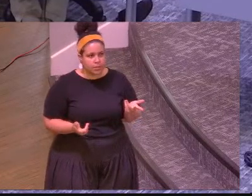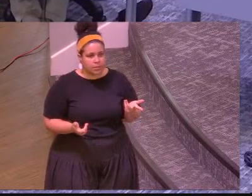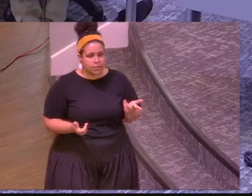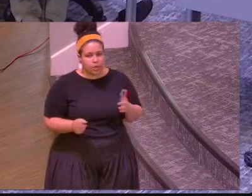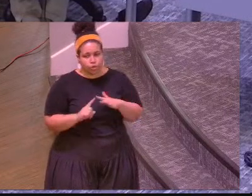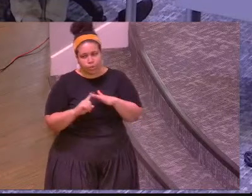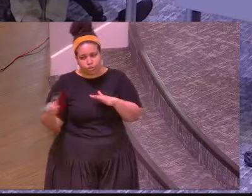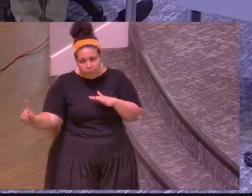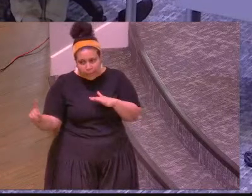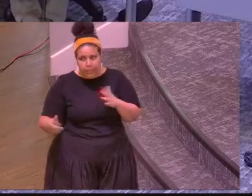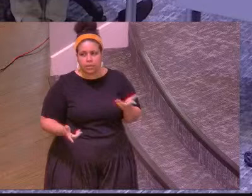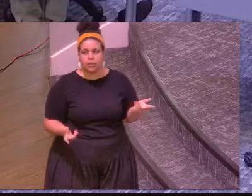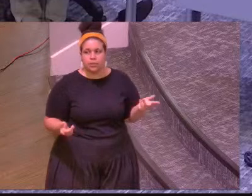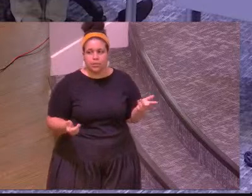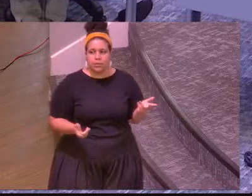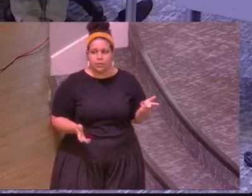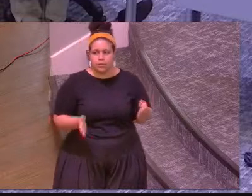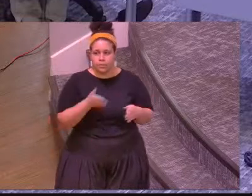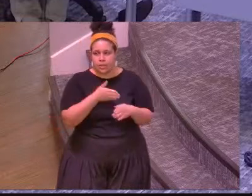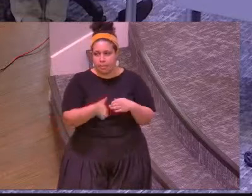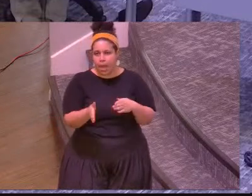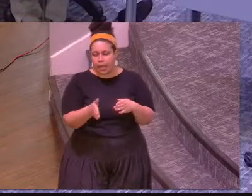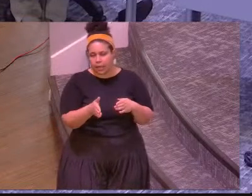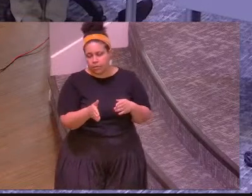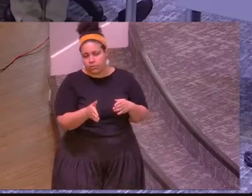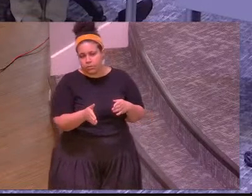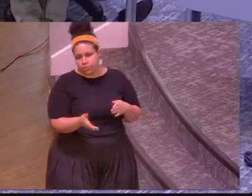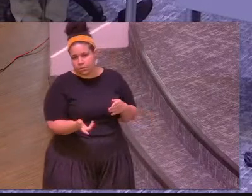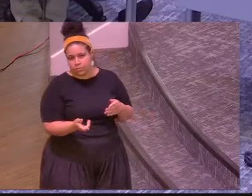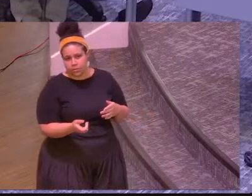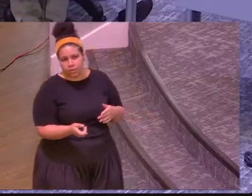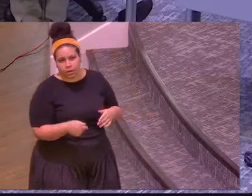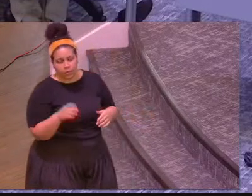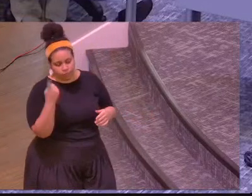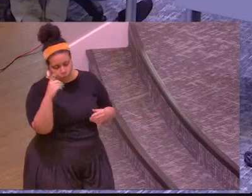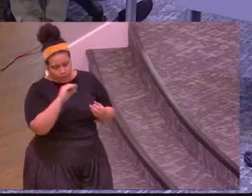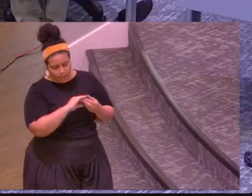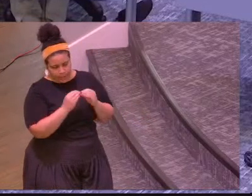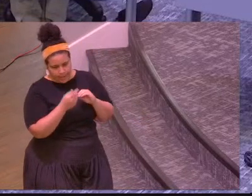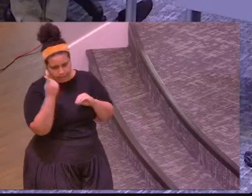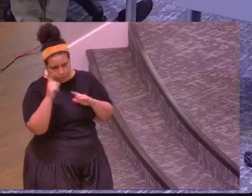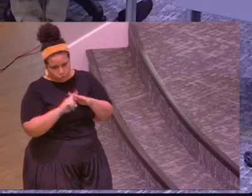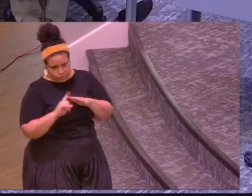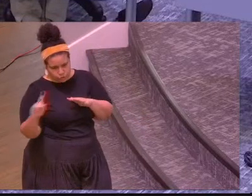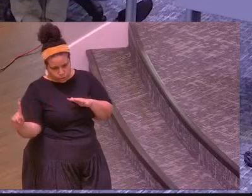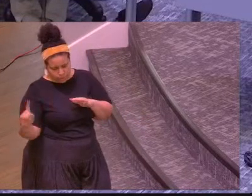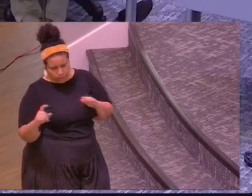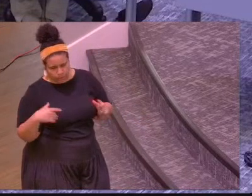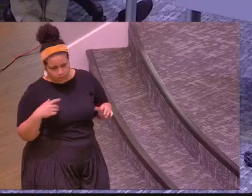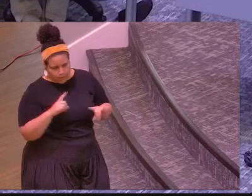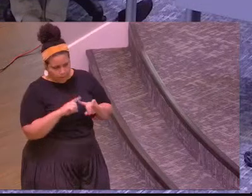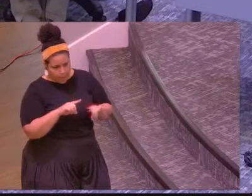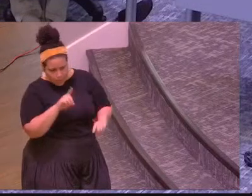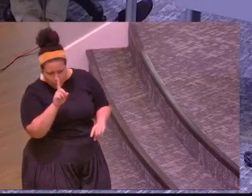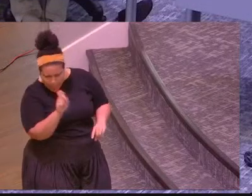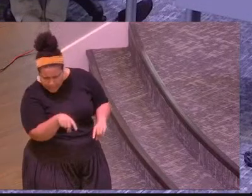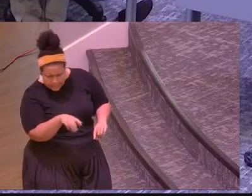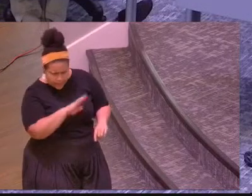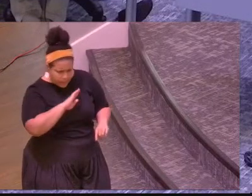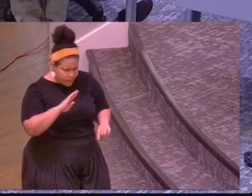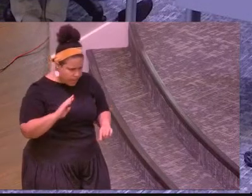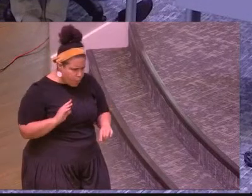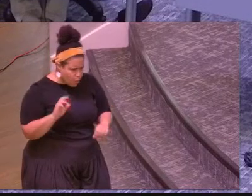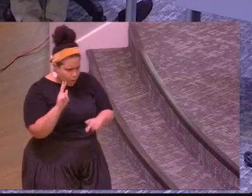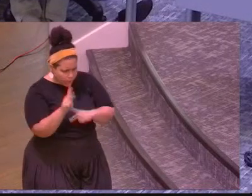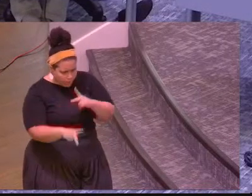retreat. I think that was the main thing, the date for the retreat and things like that. But, like we're asking board colleagues to do, we'll